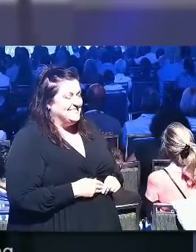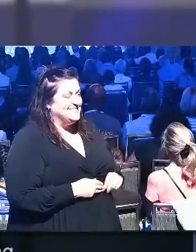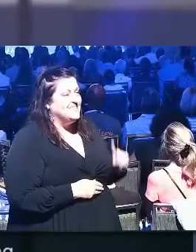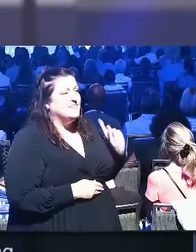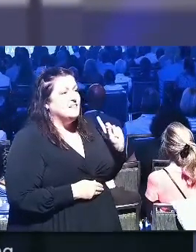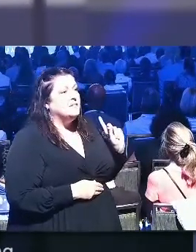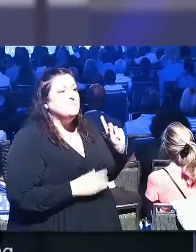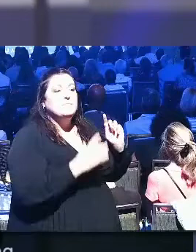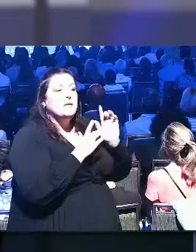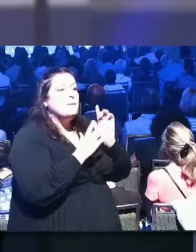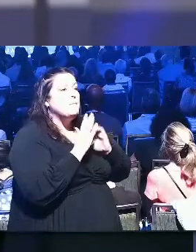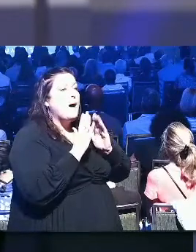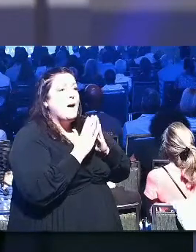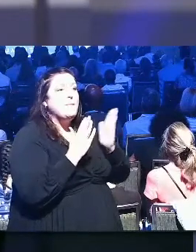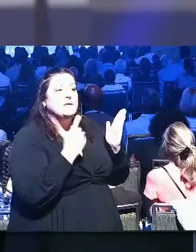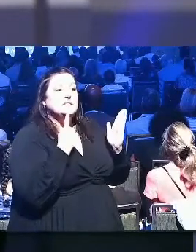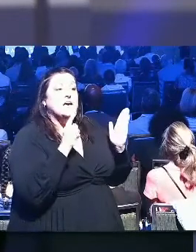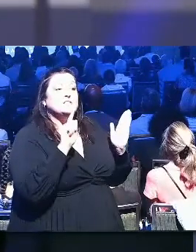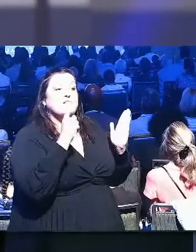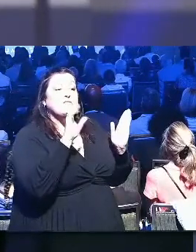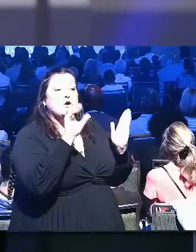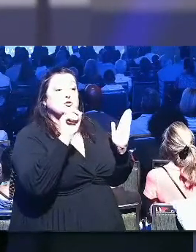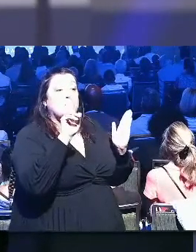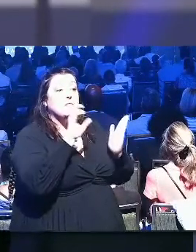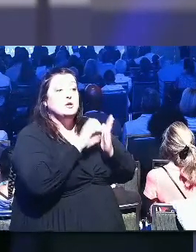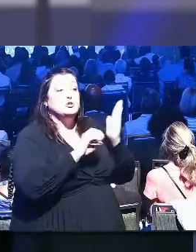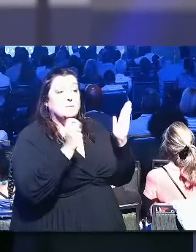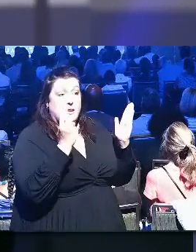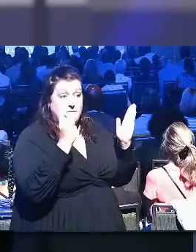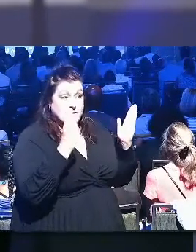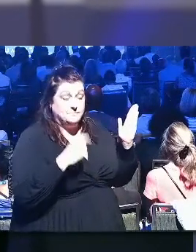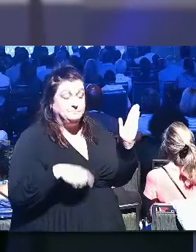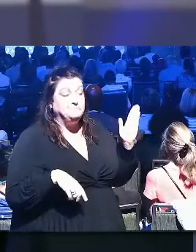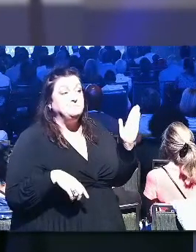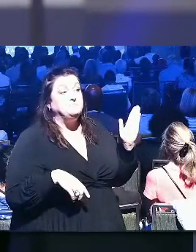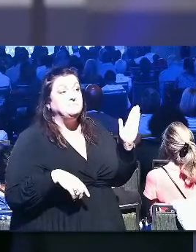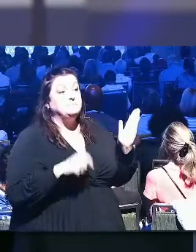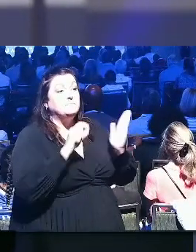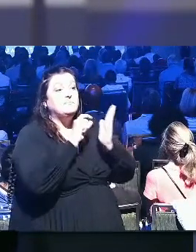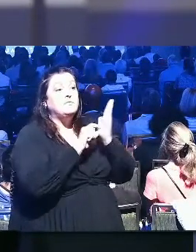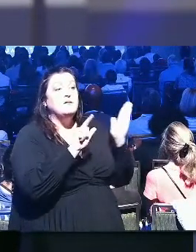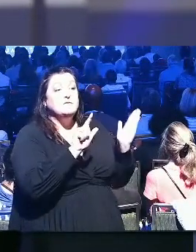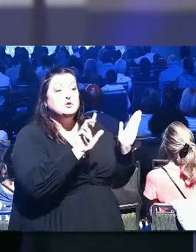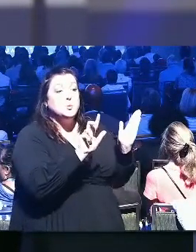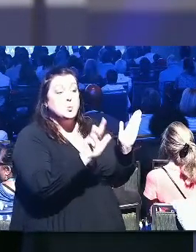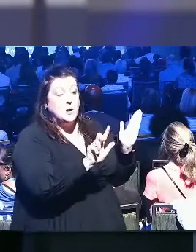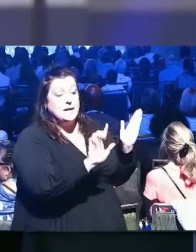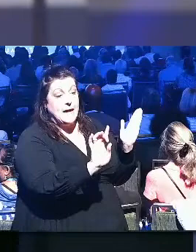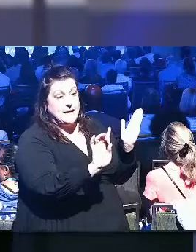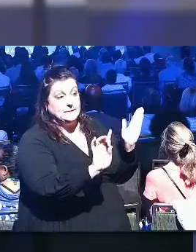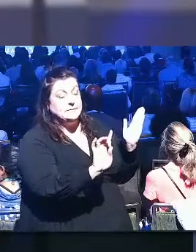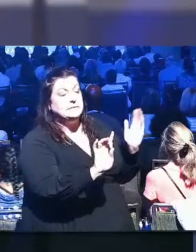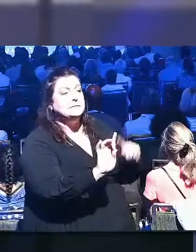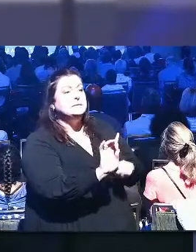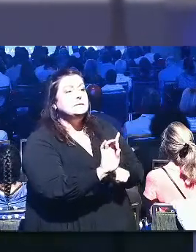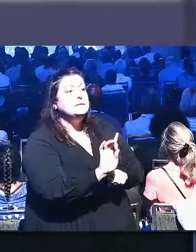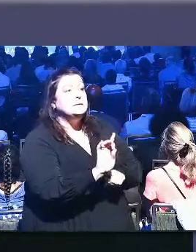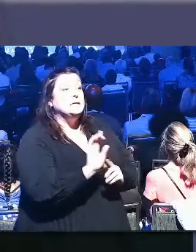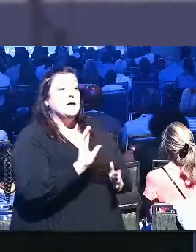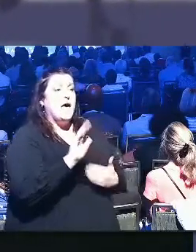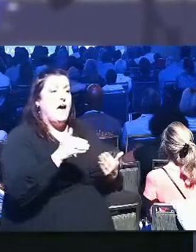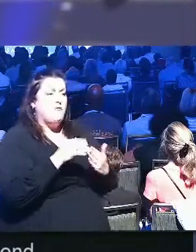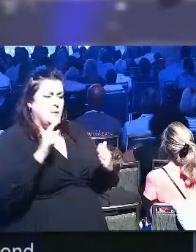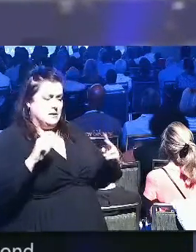But the Bible says in 1 Corinthians chapter 11, verse 28, it says everyone ought to